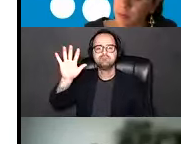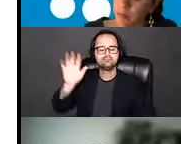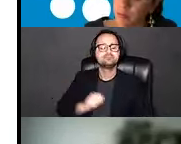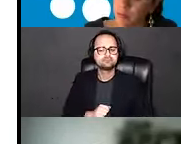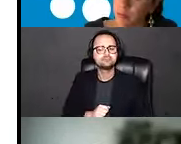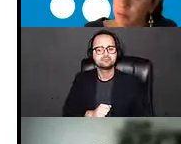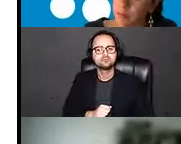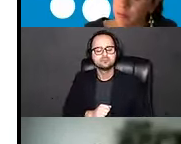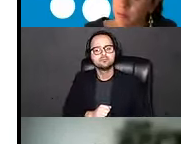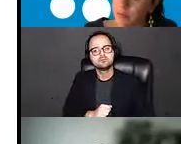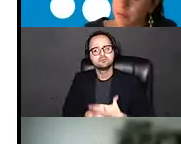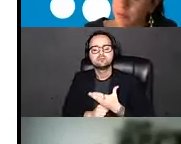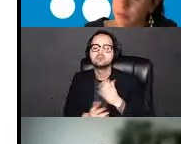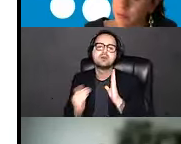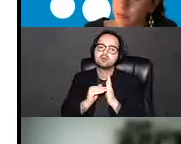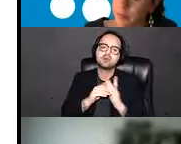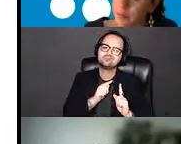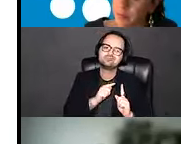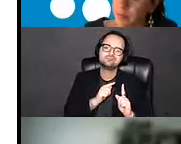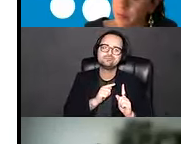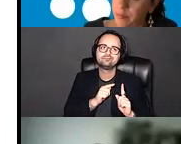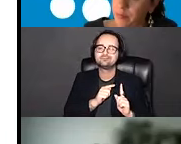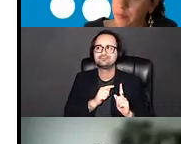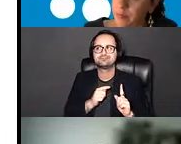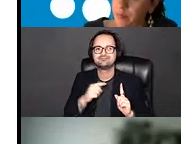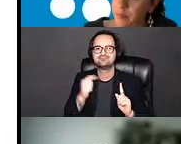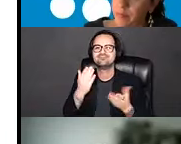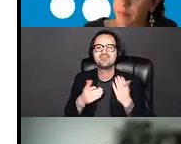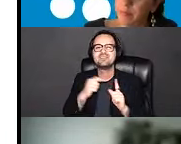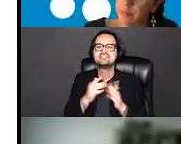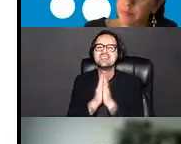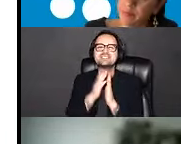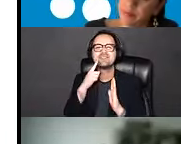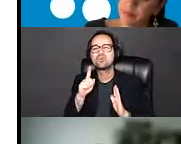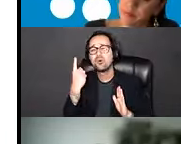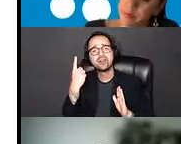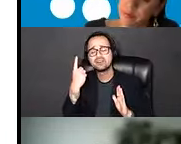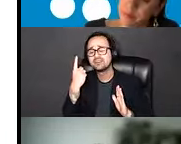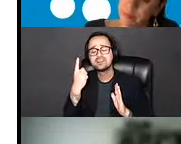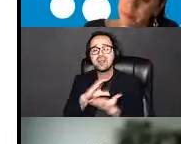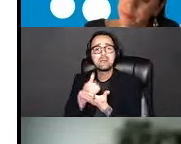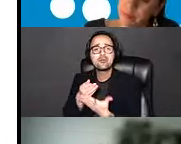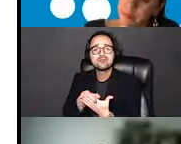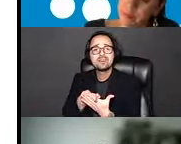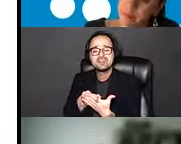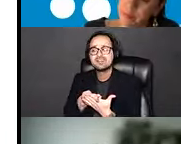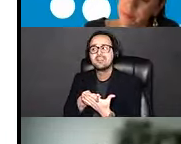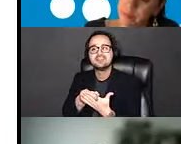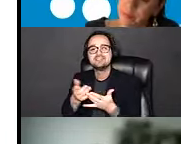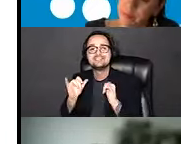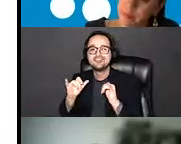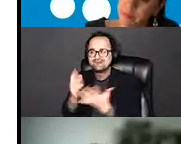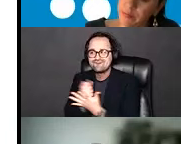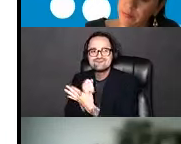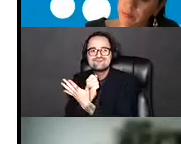plan that, again, maybe is asking for one amount of money, but to accomplish several